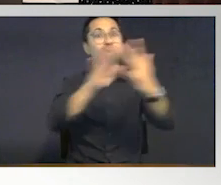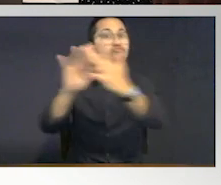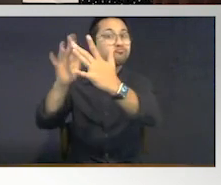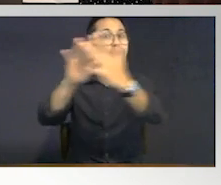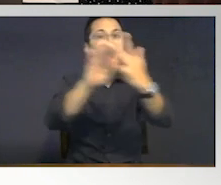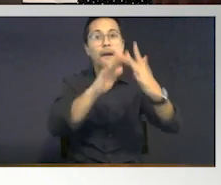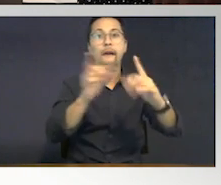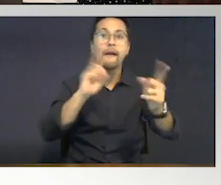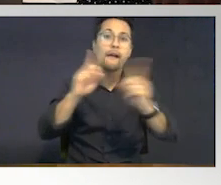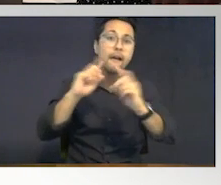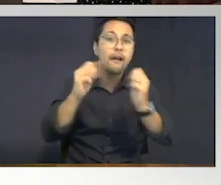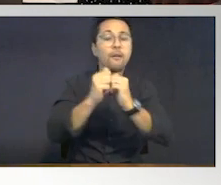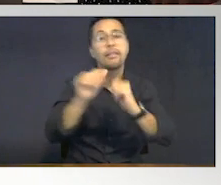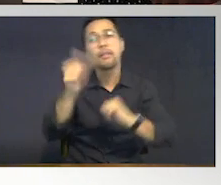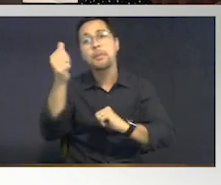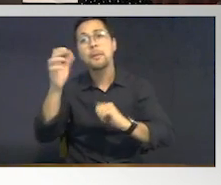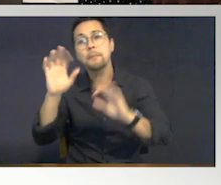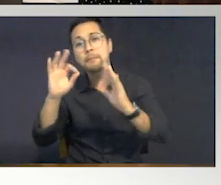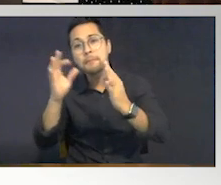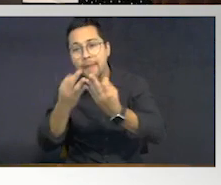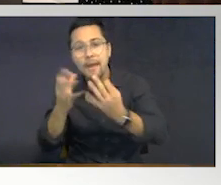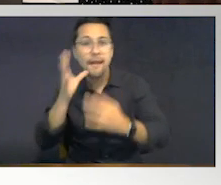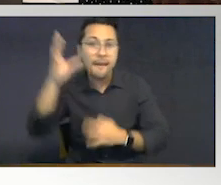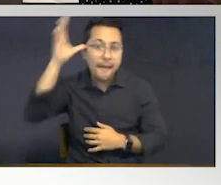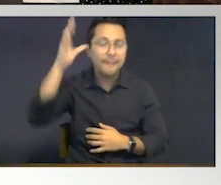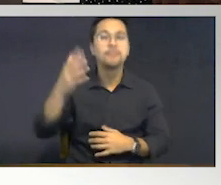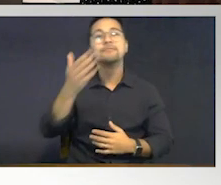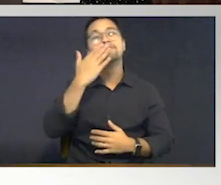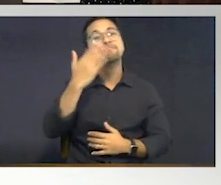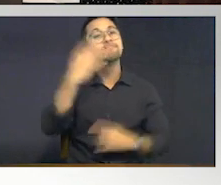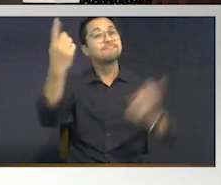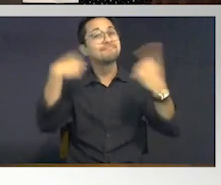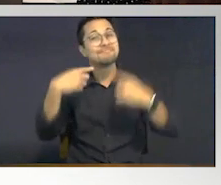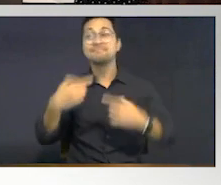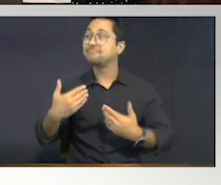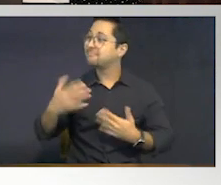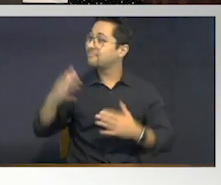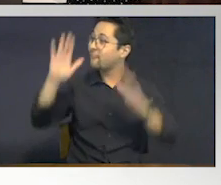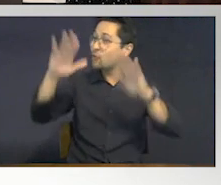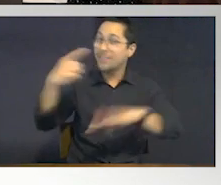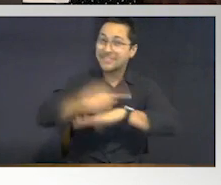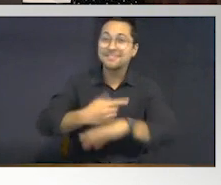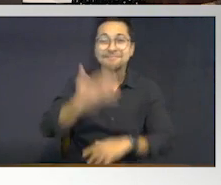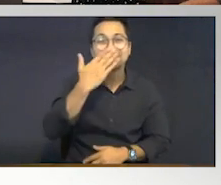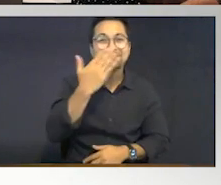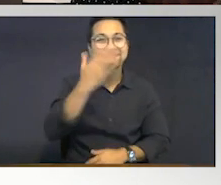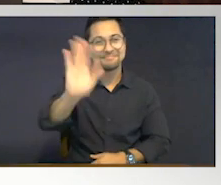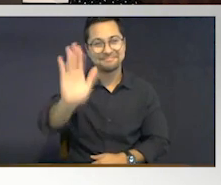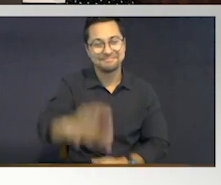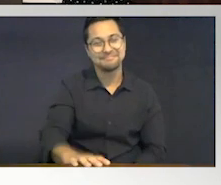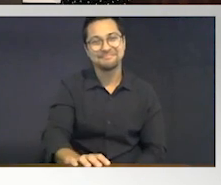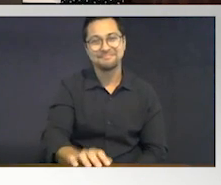other parents. Thank you for coming, and have a great day. Thank you, everyone.